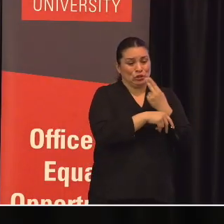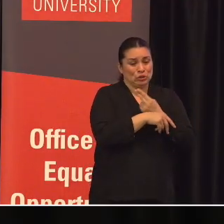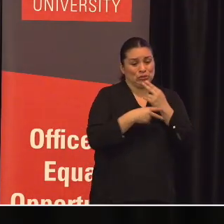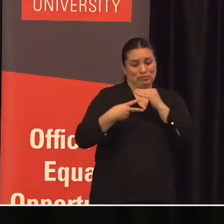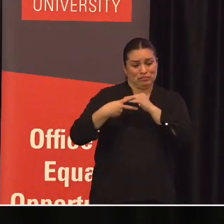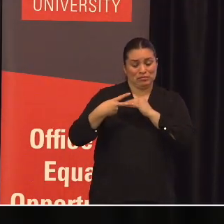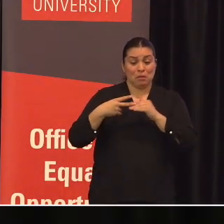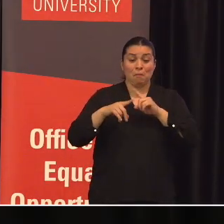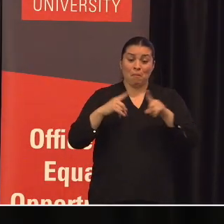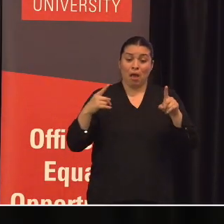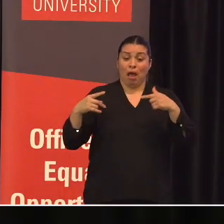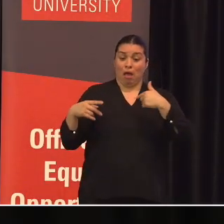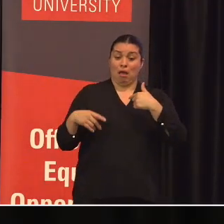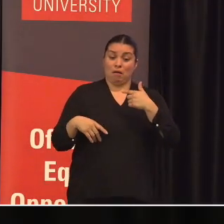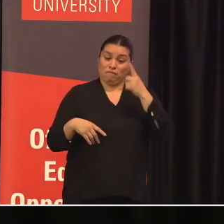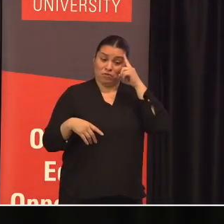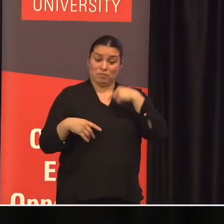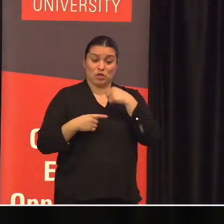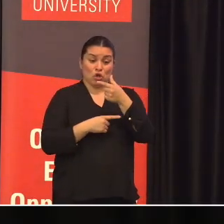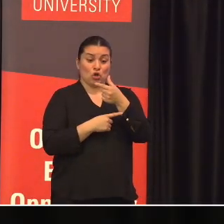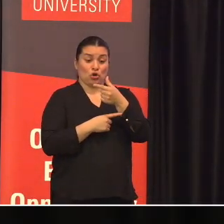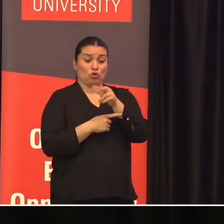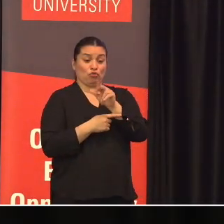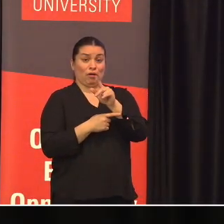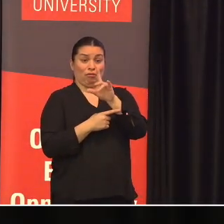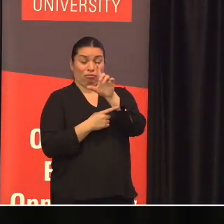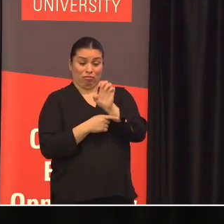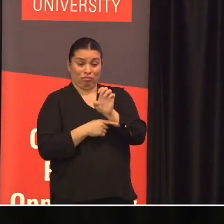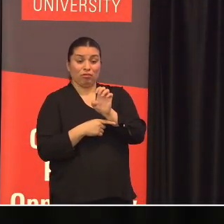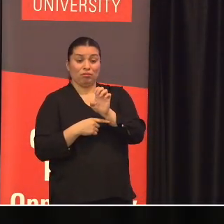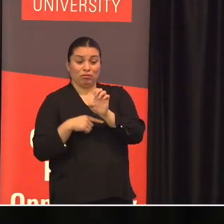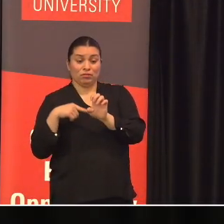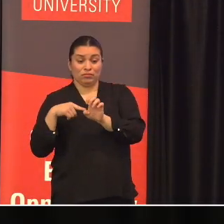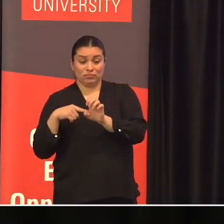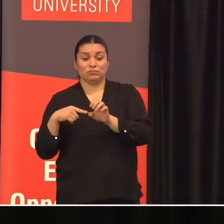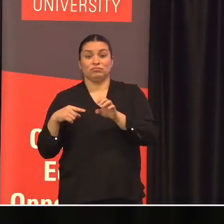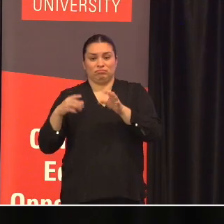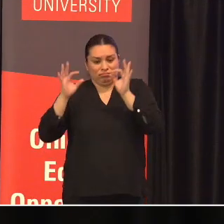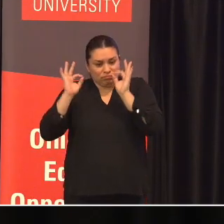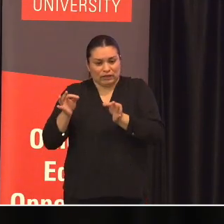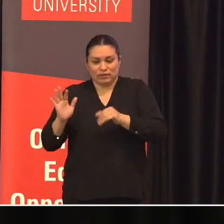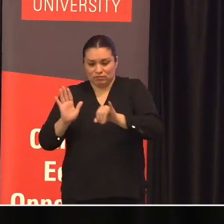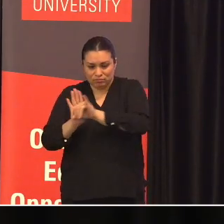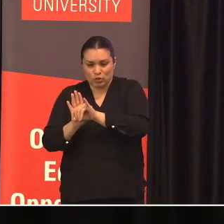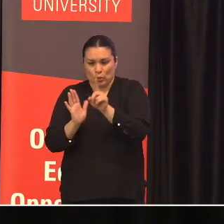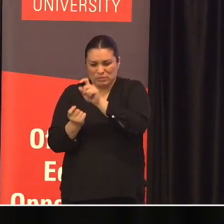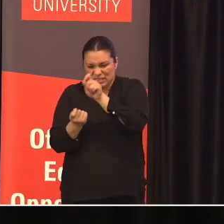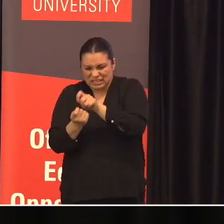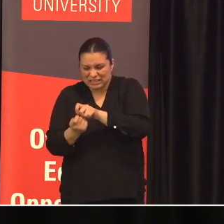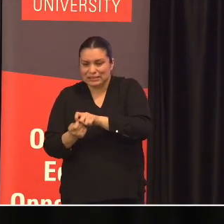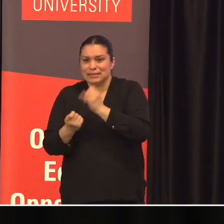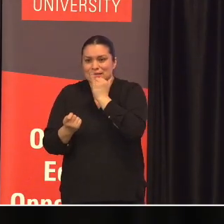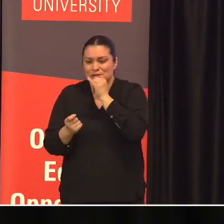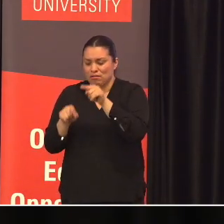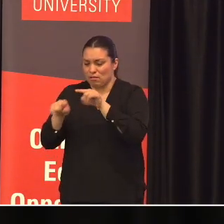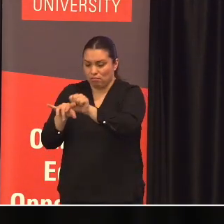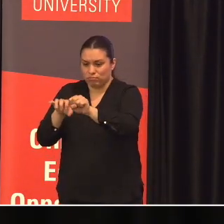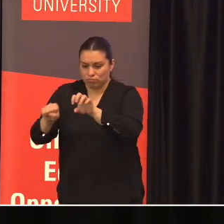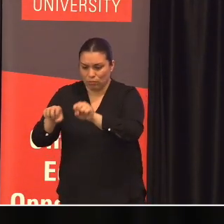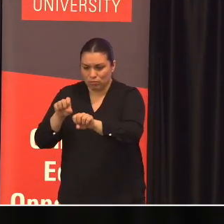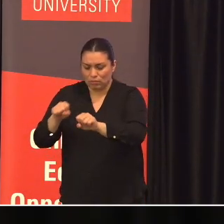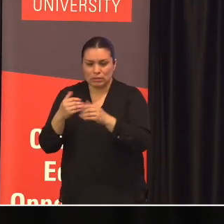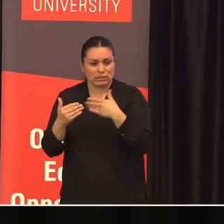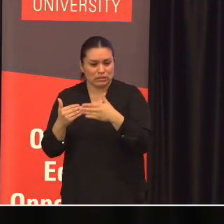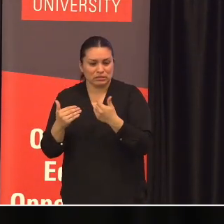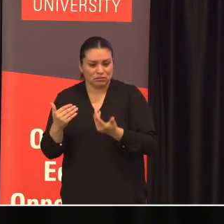you where in the document the error exists, so you know where to go back and fix it. So I would encourage the